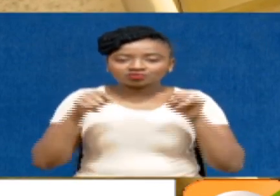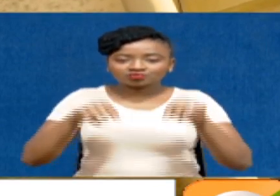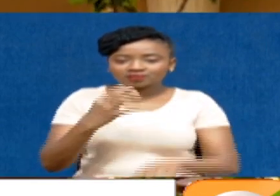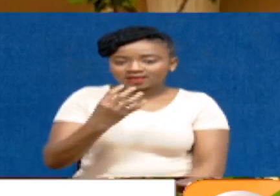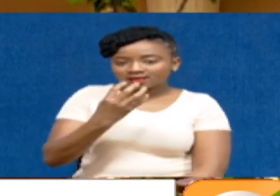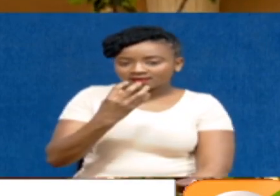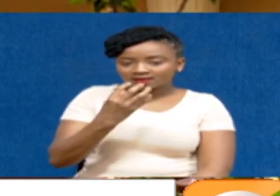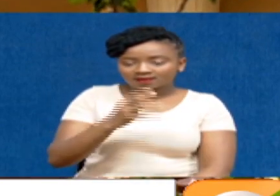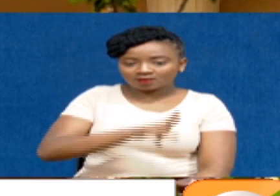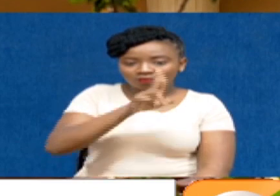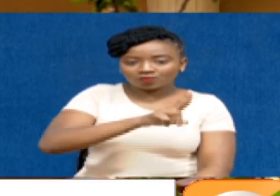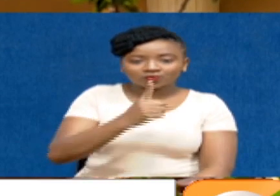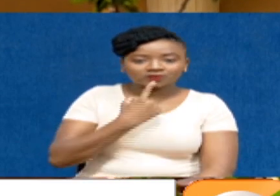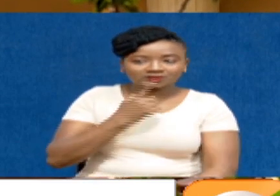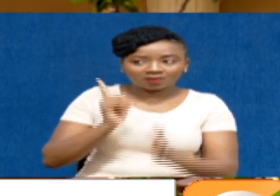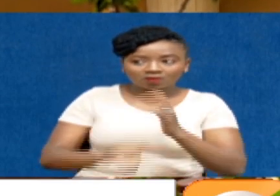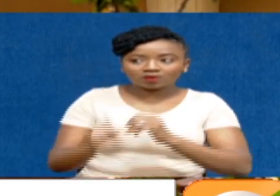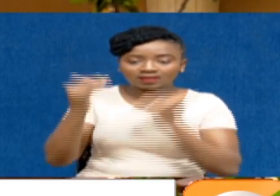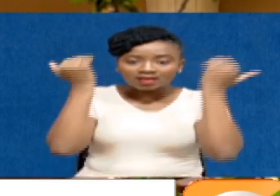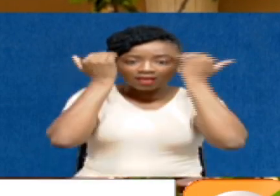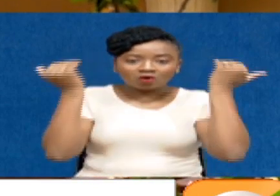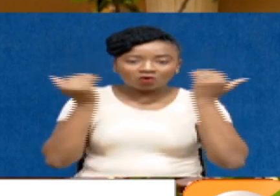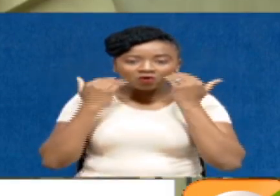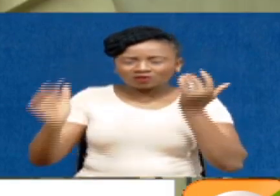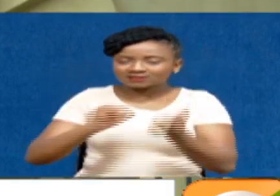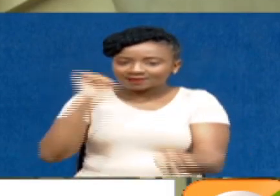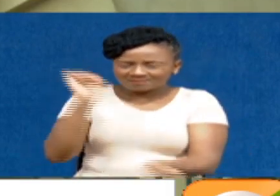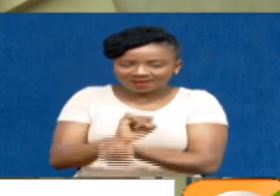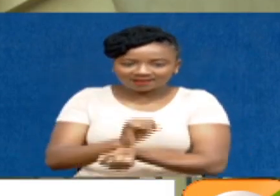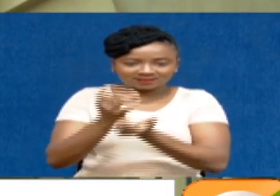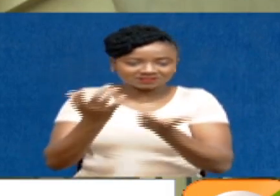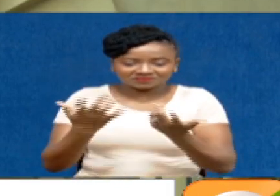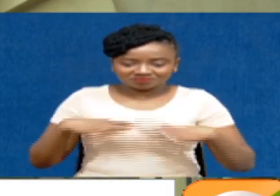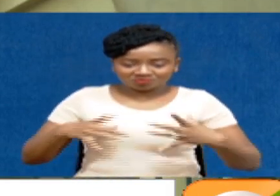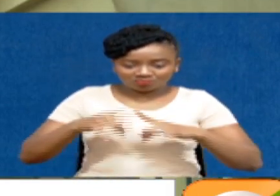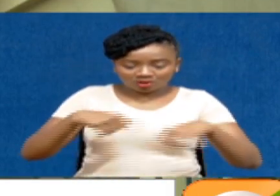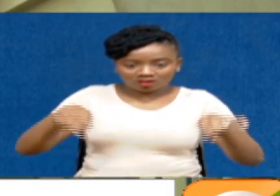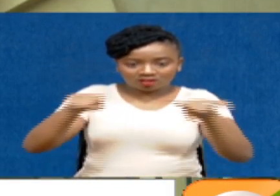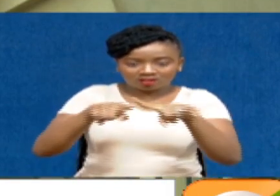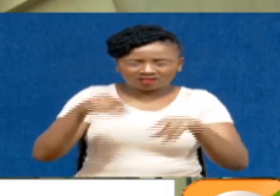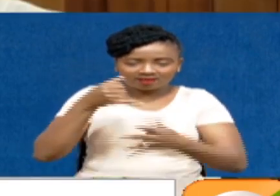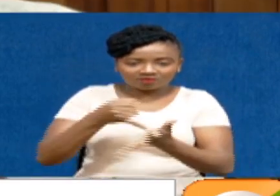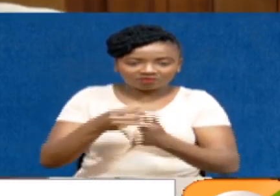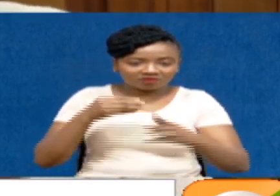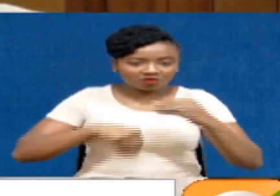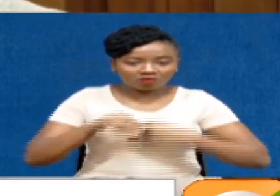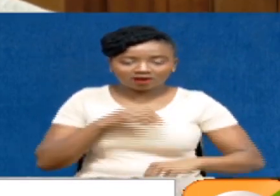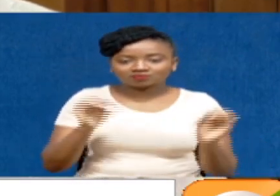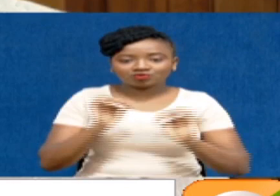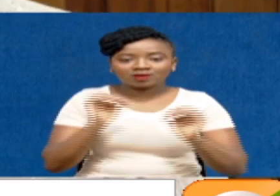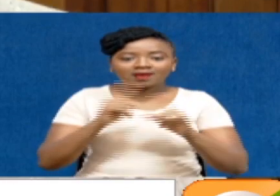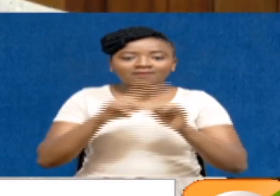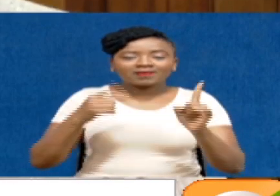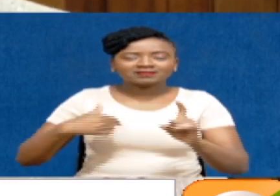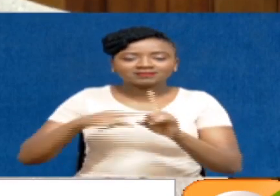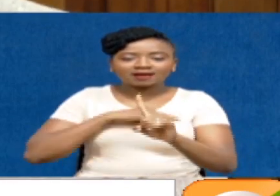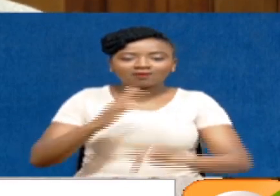lawama idara ya mahakama kwa kukosa kuwaadhibu vilivyo waporaji na wafujaji wa mali ya umma. The